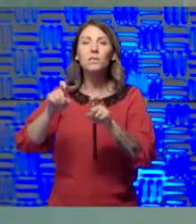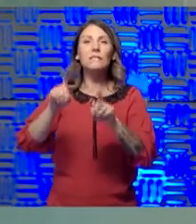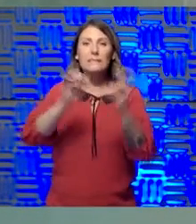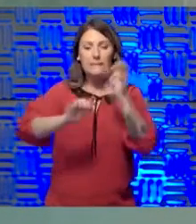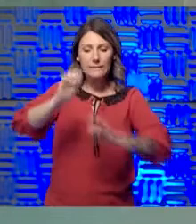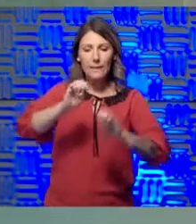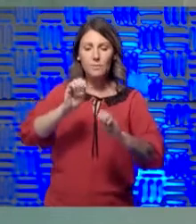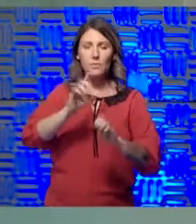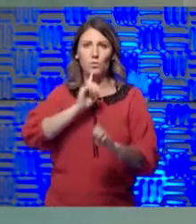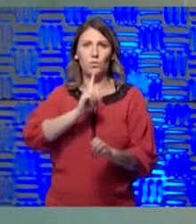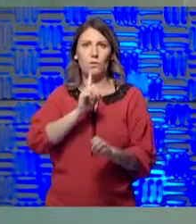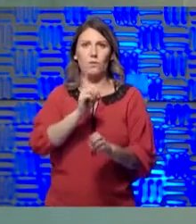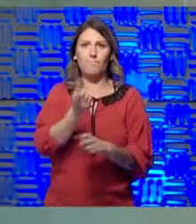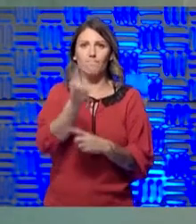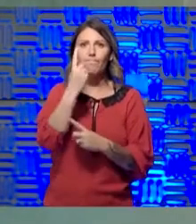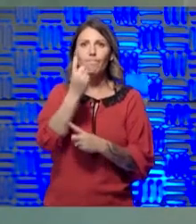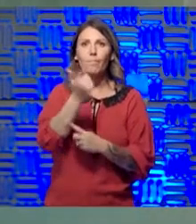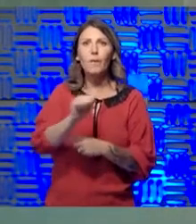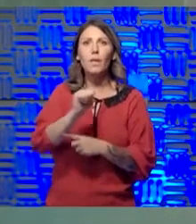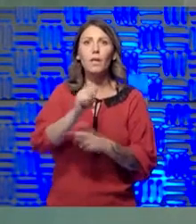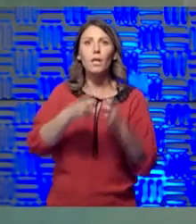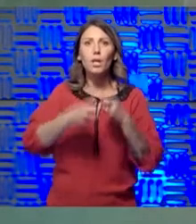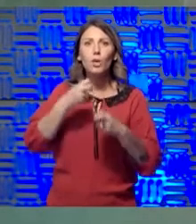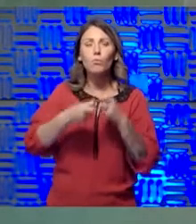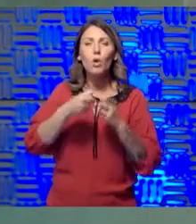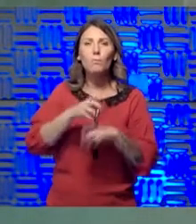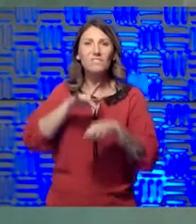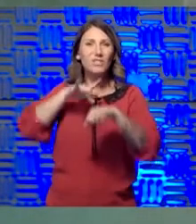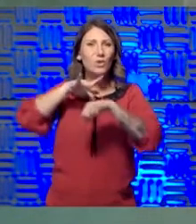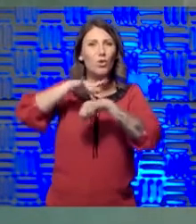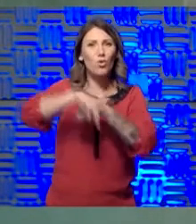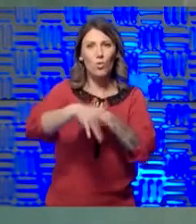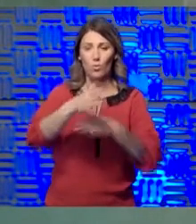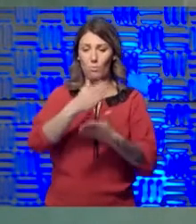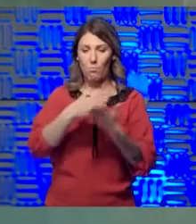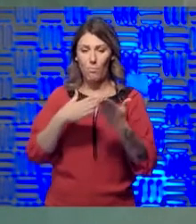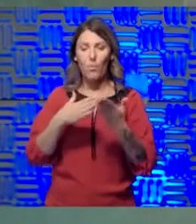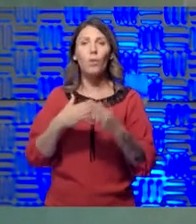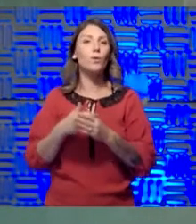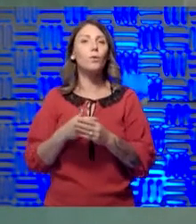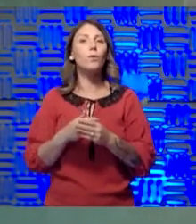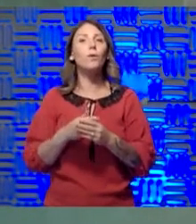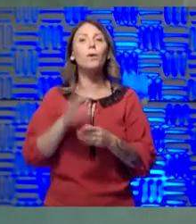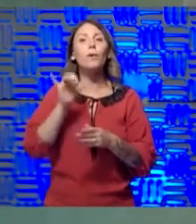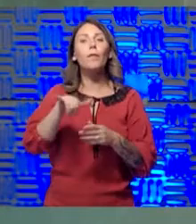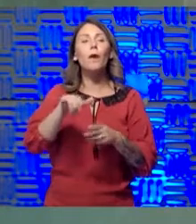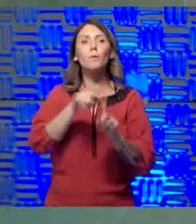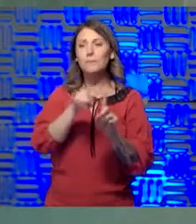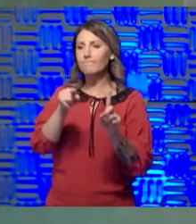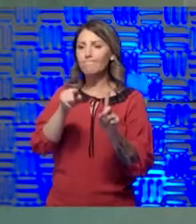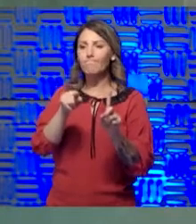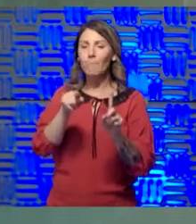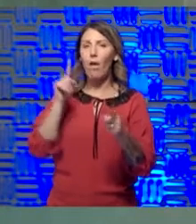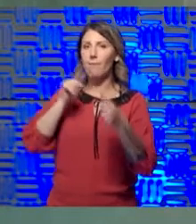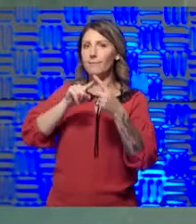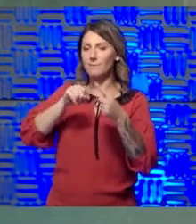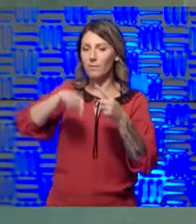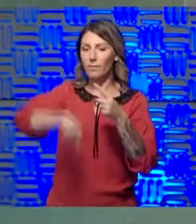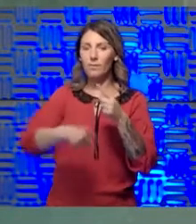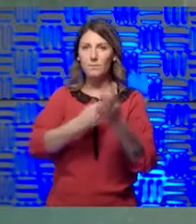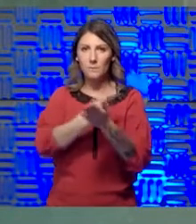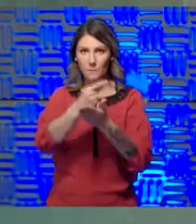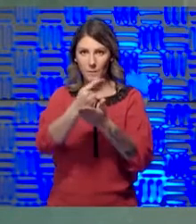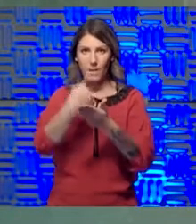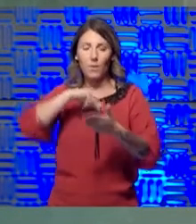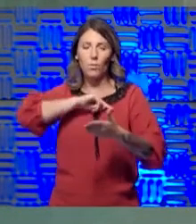capture any problems at a very early stage. That was deferred up to this week, and we are ramping